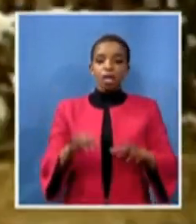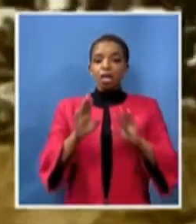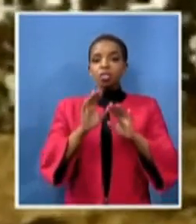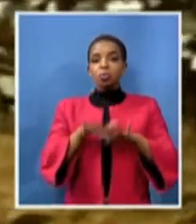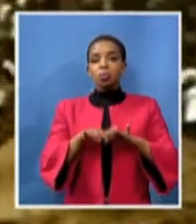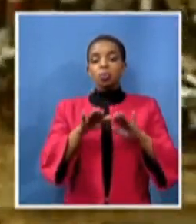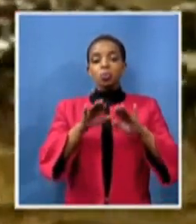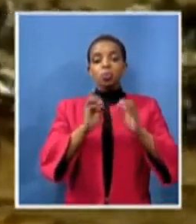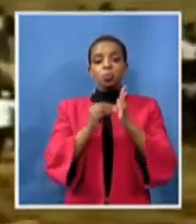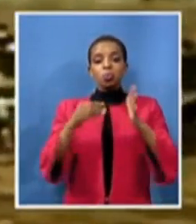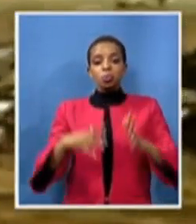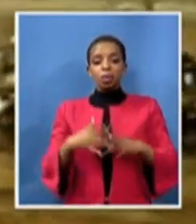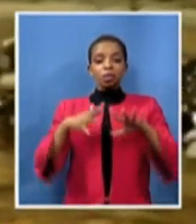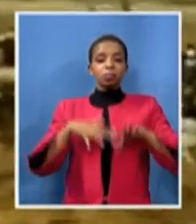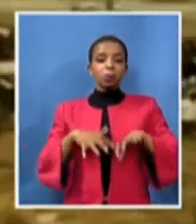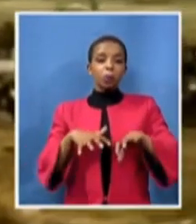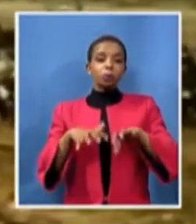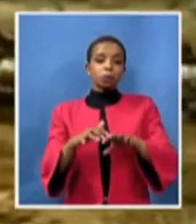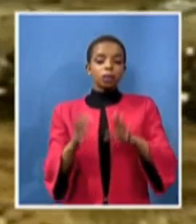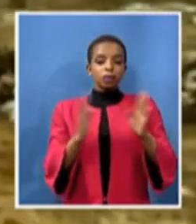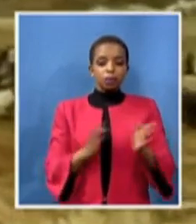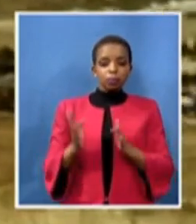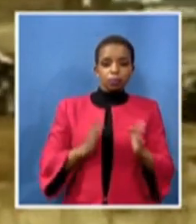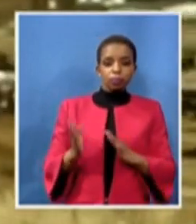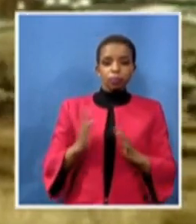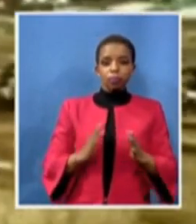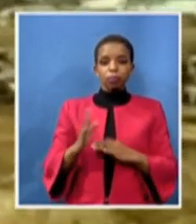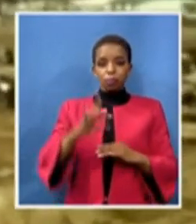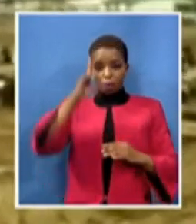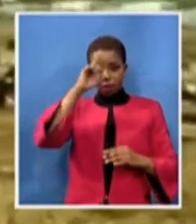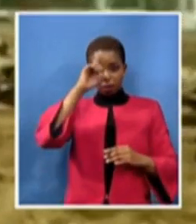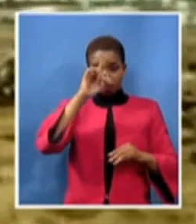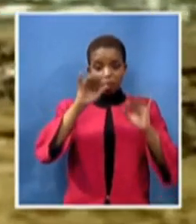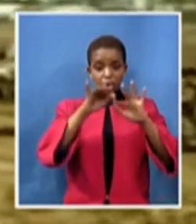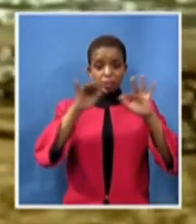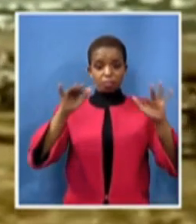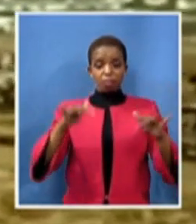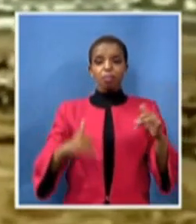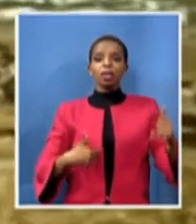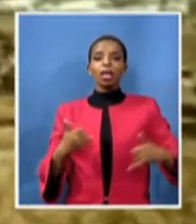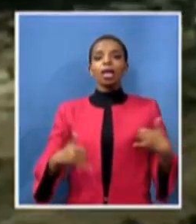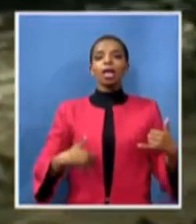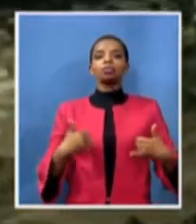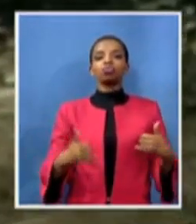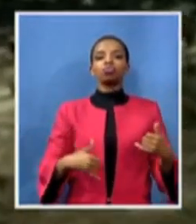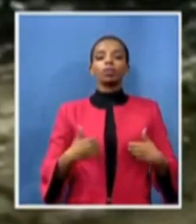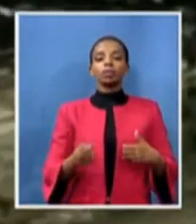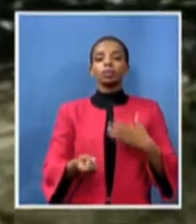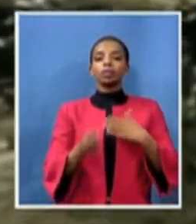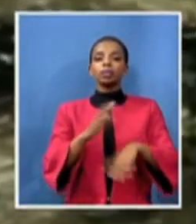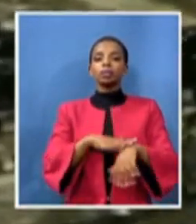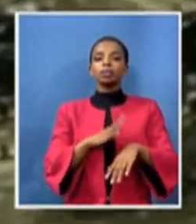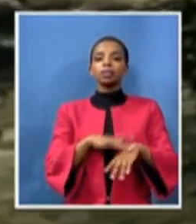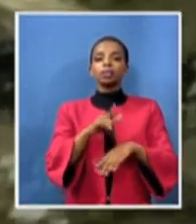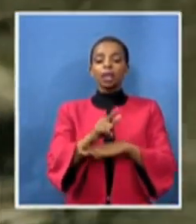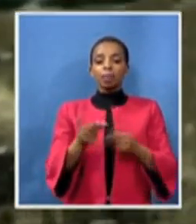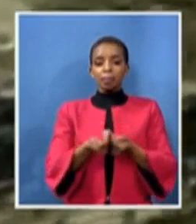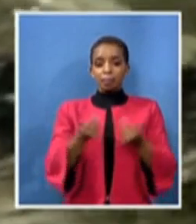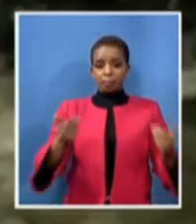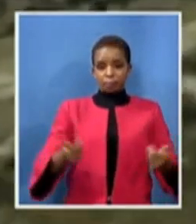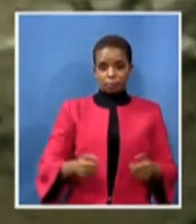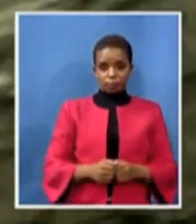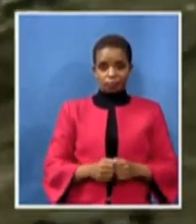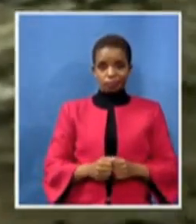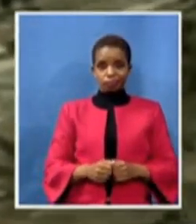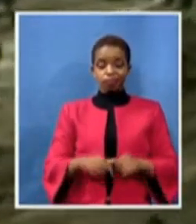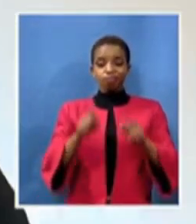black people enjoyed under the apartheid regime. The generation of Mashinini led a protest that